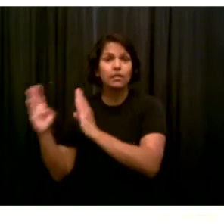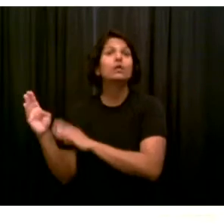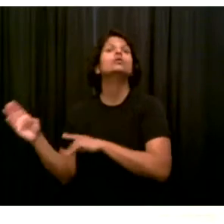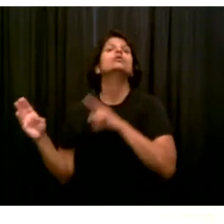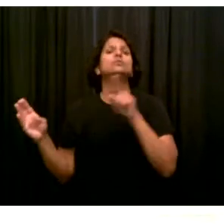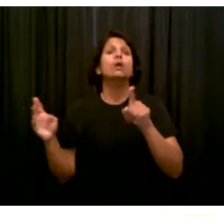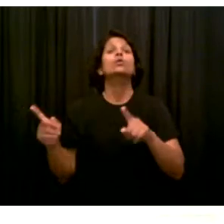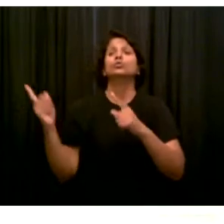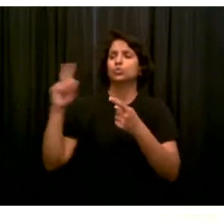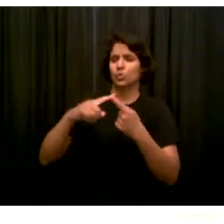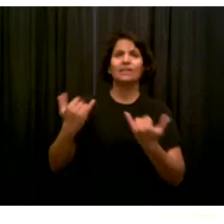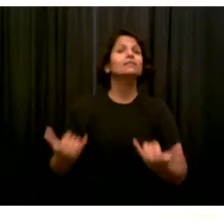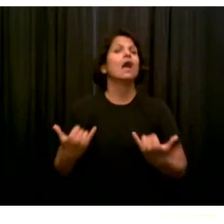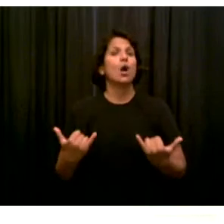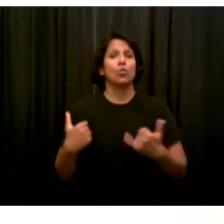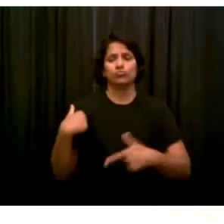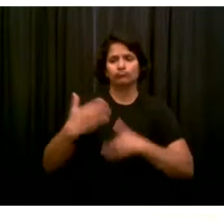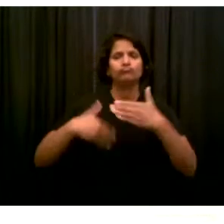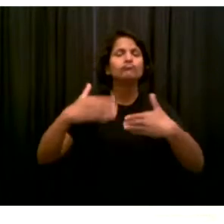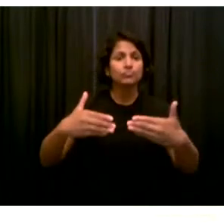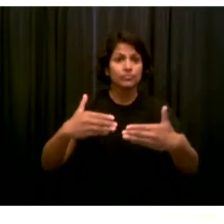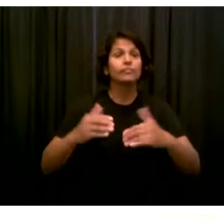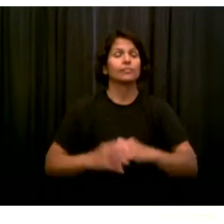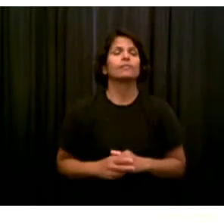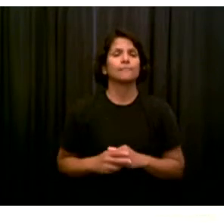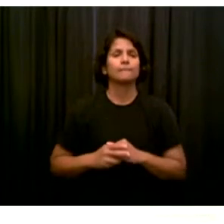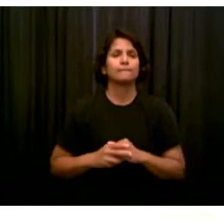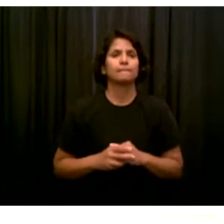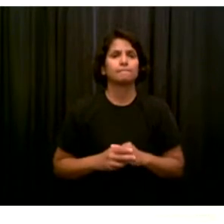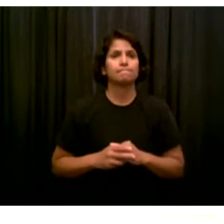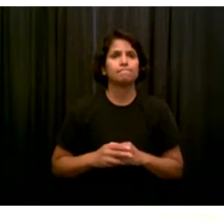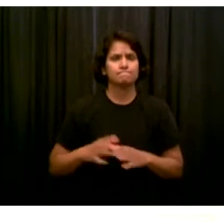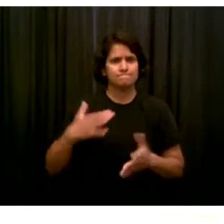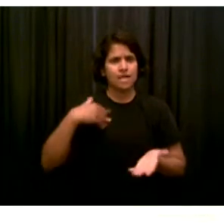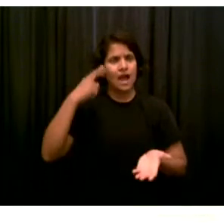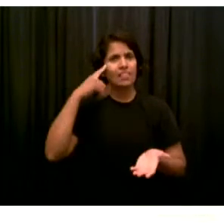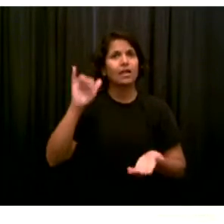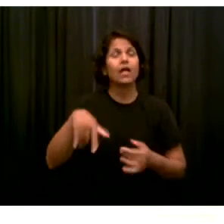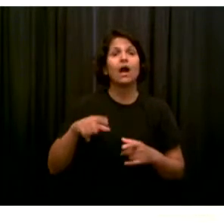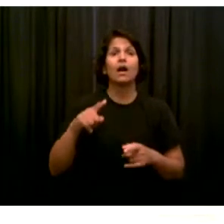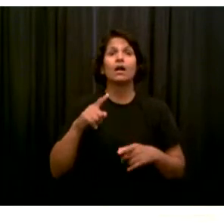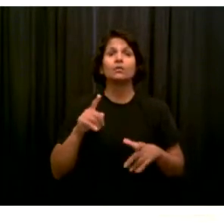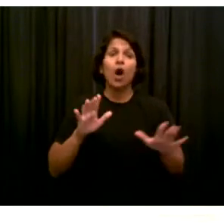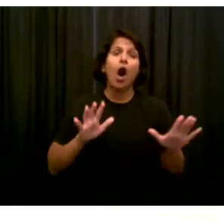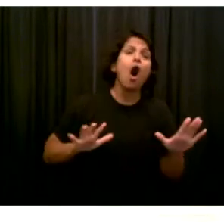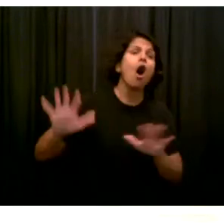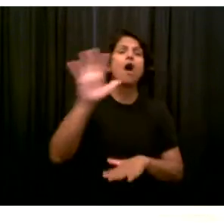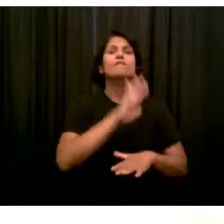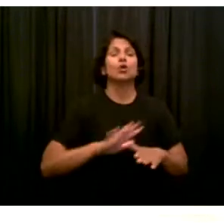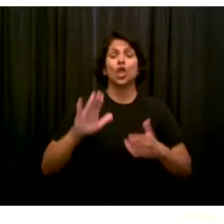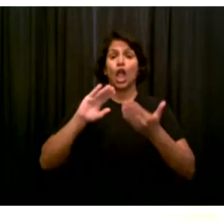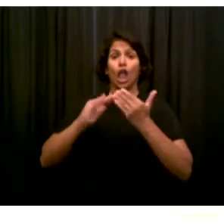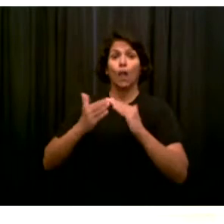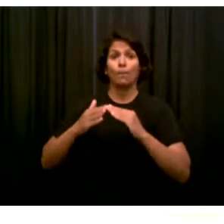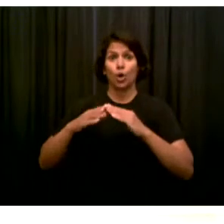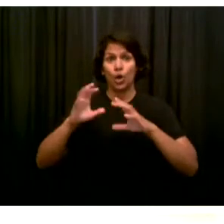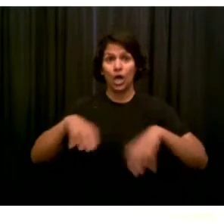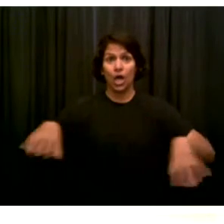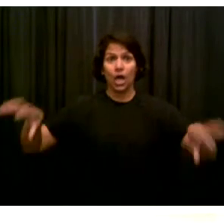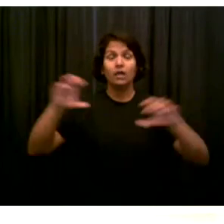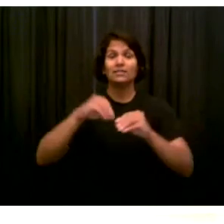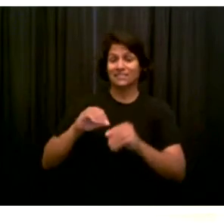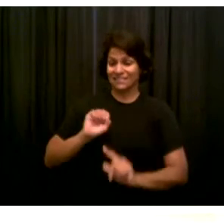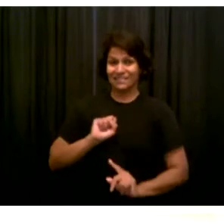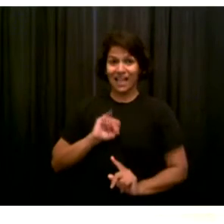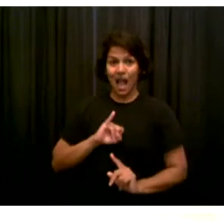I think that the community and all the communities, and it really stretches from Staten Island up to the Bronx and everybody in